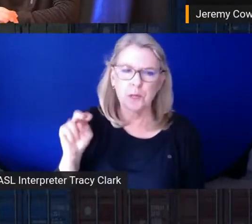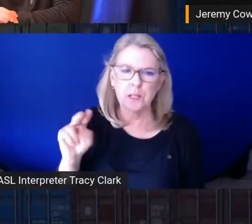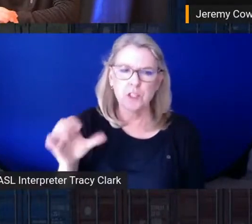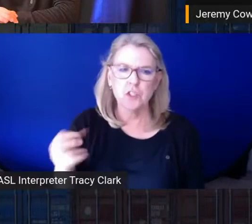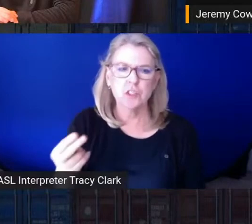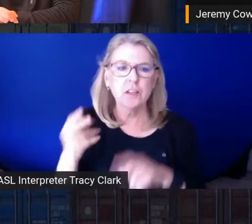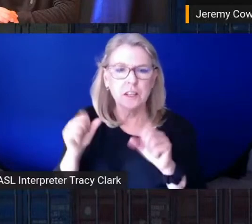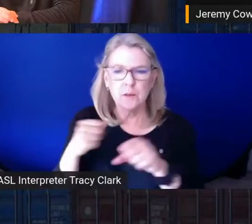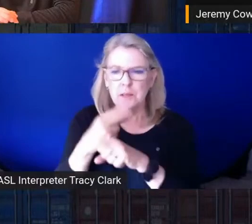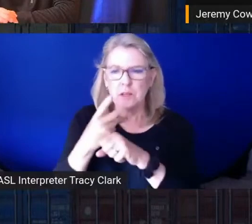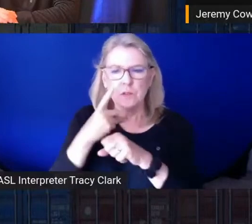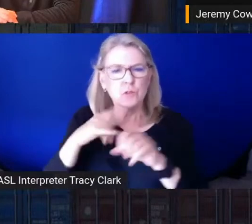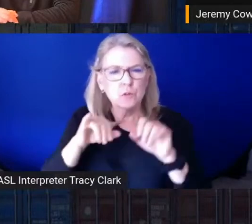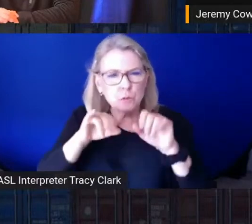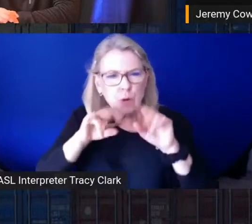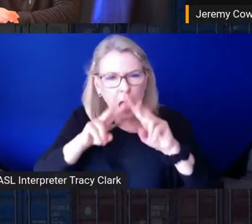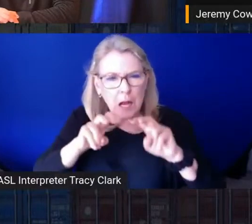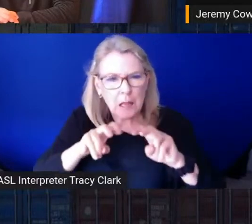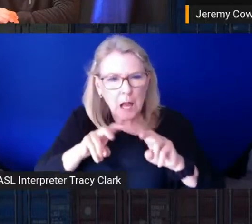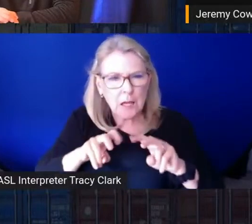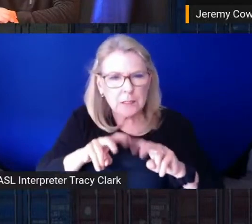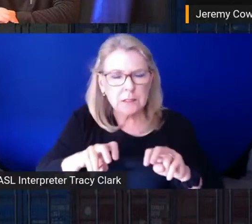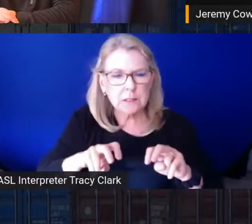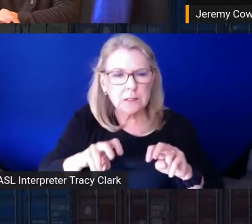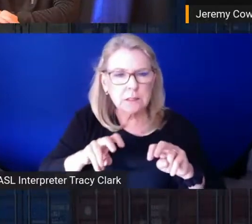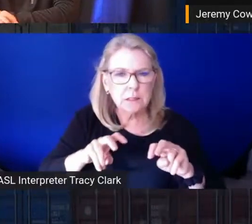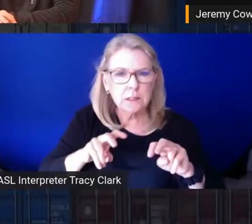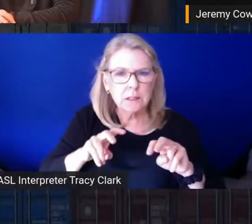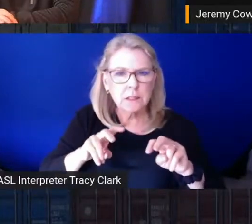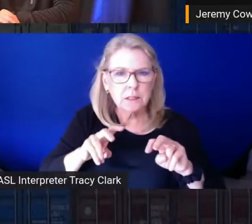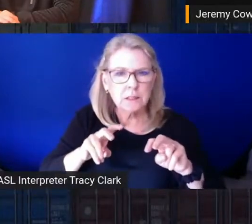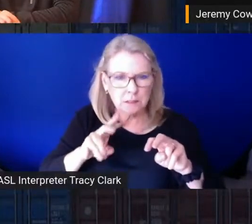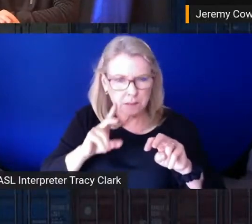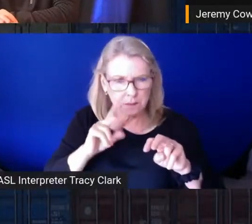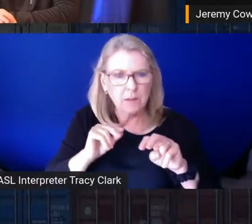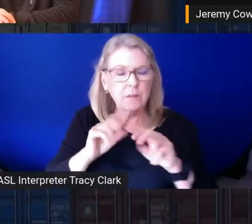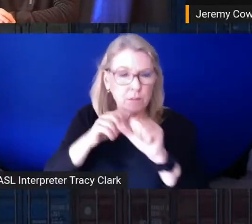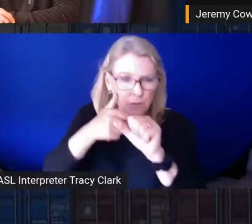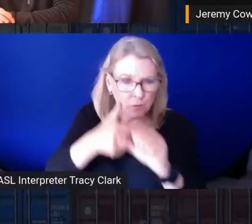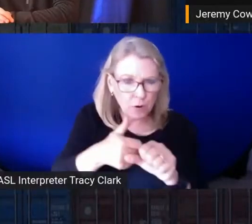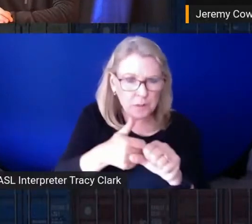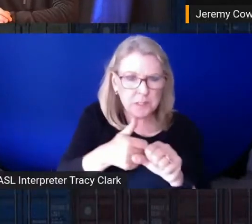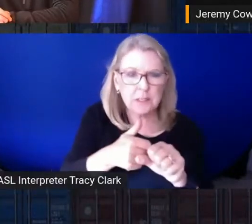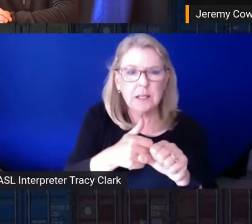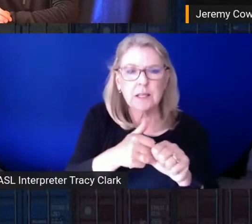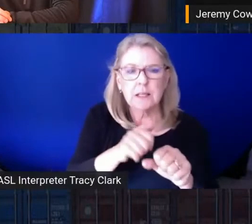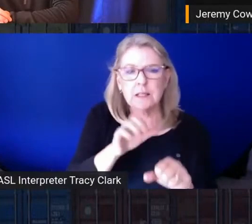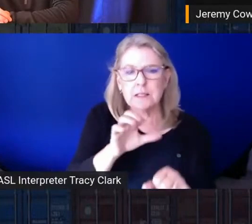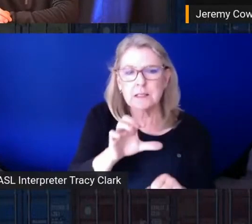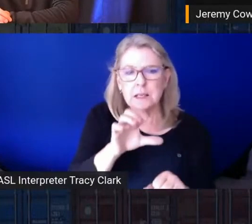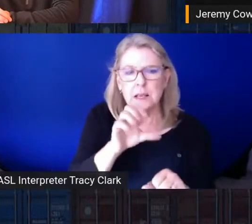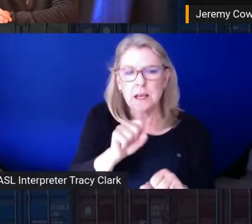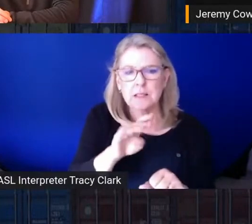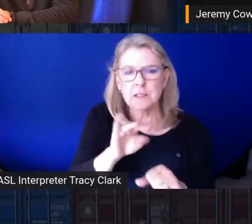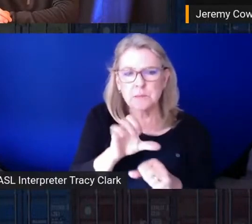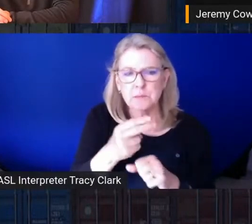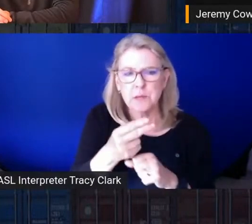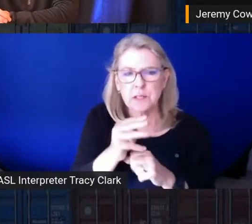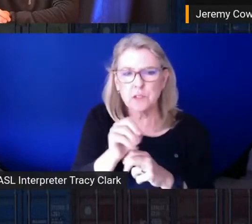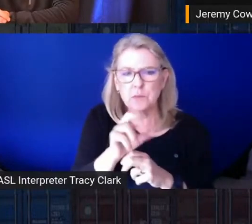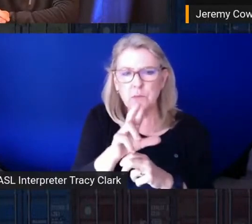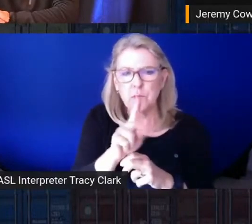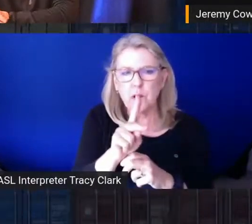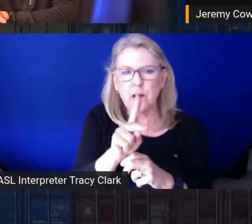analyze the conformance with the CIS benchmarks, so at least the worker nodes. You don't have the ability to run